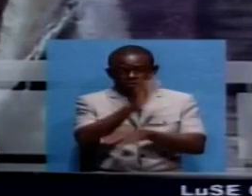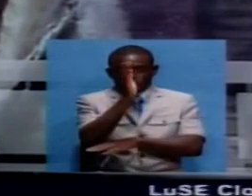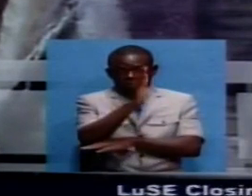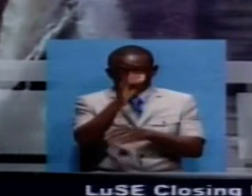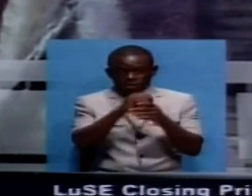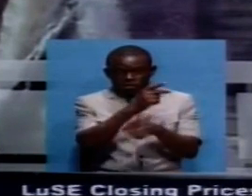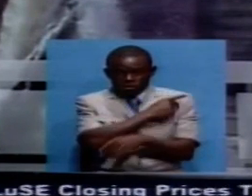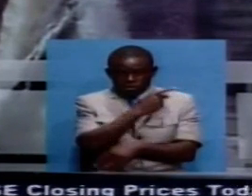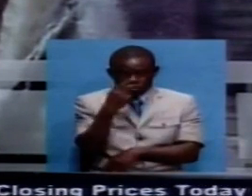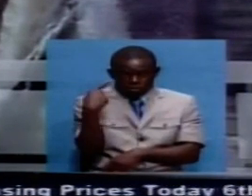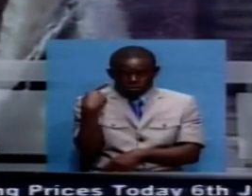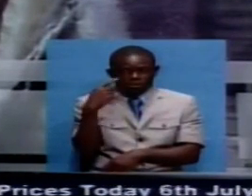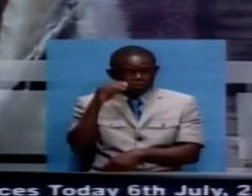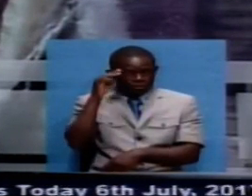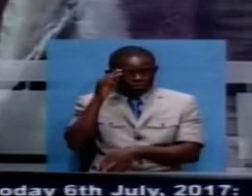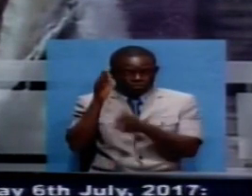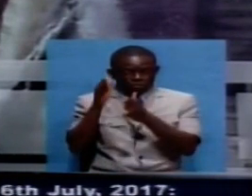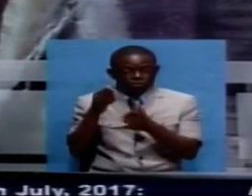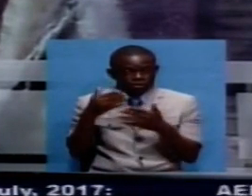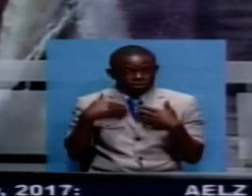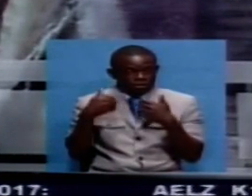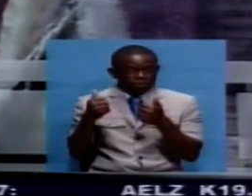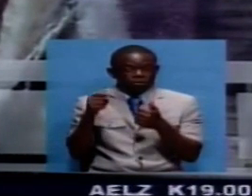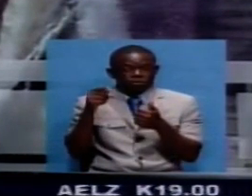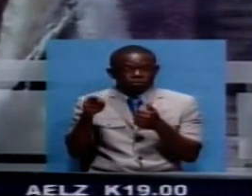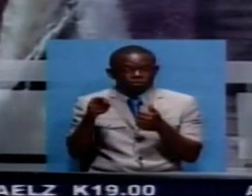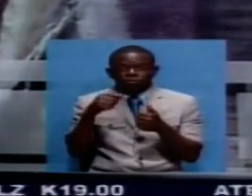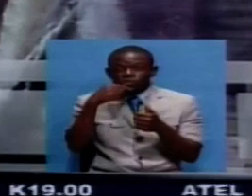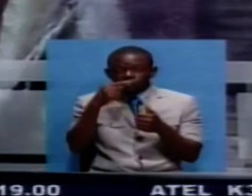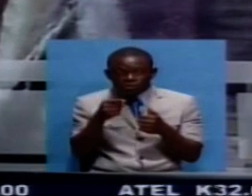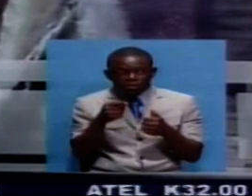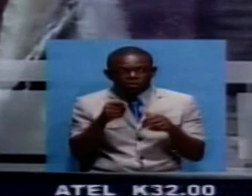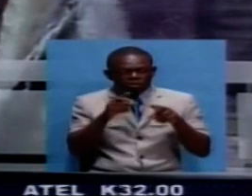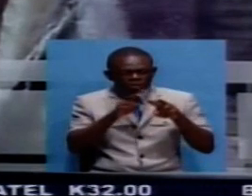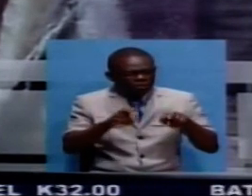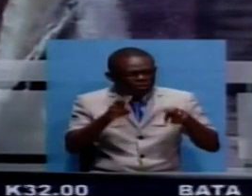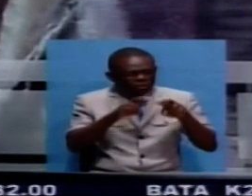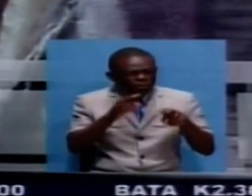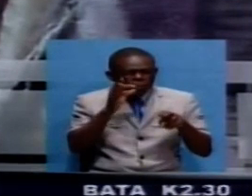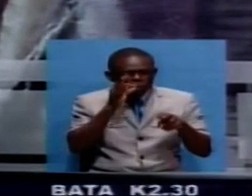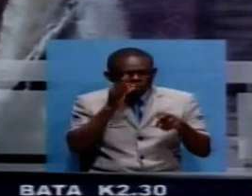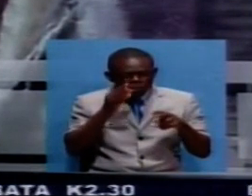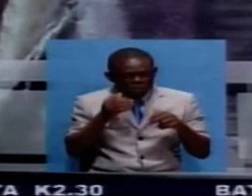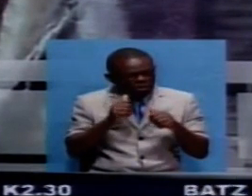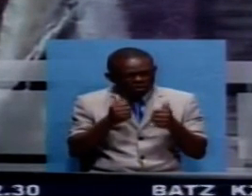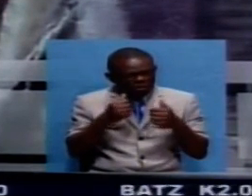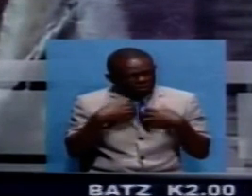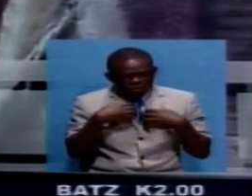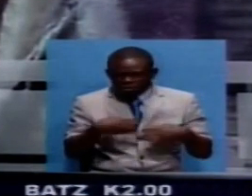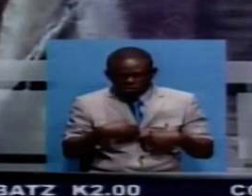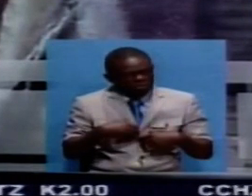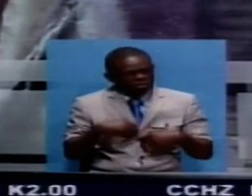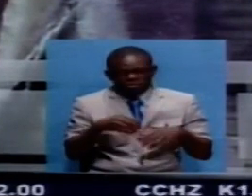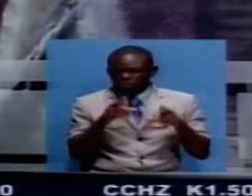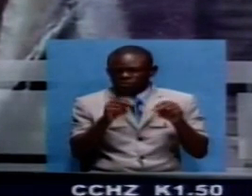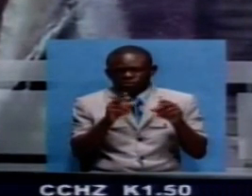Chilufya said there is no proven record that marijuana is safe. He says the legalization of marijuana has potential to